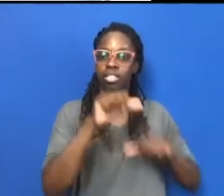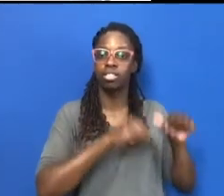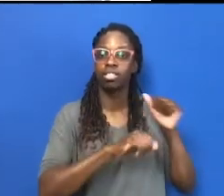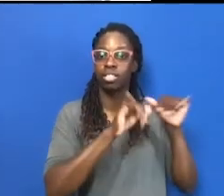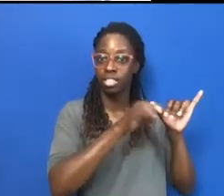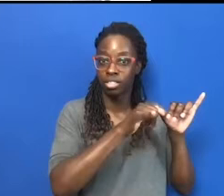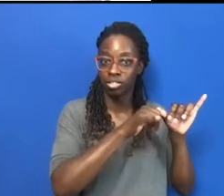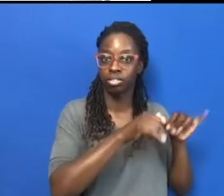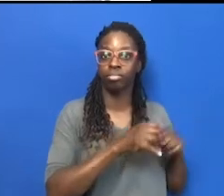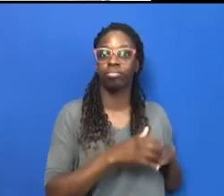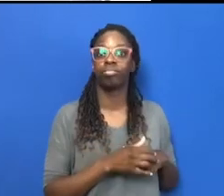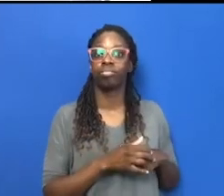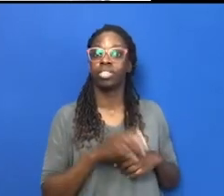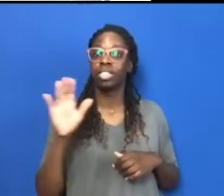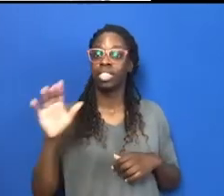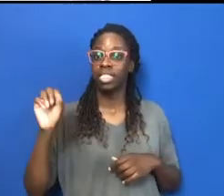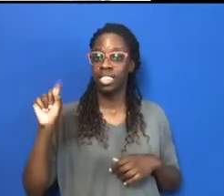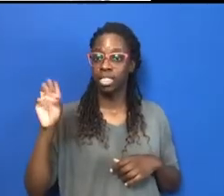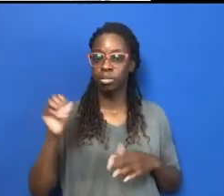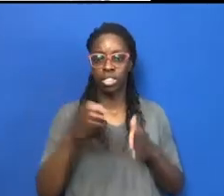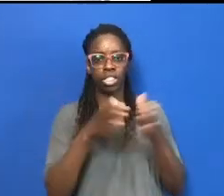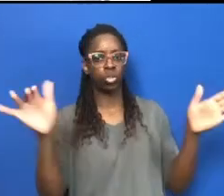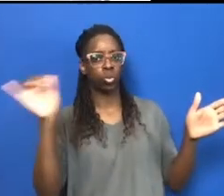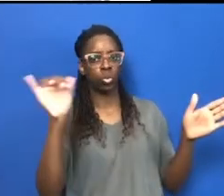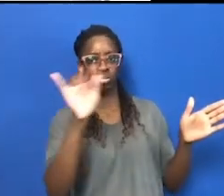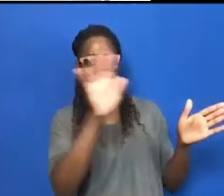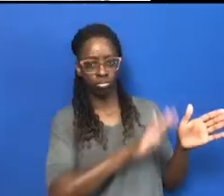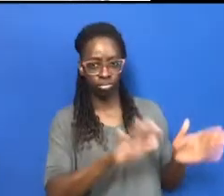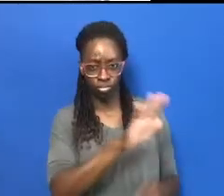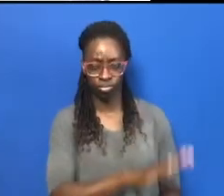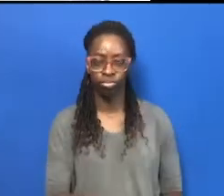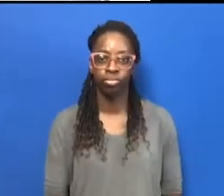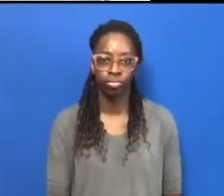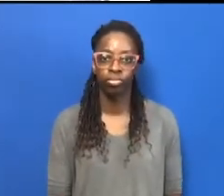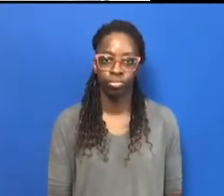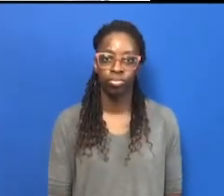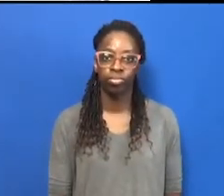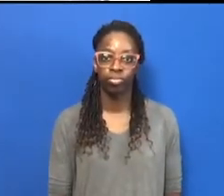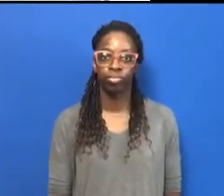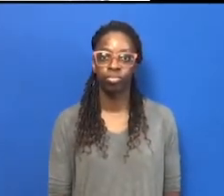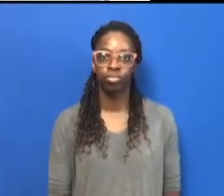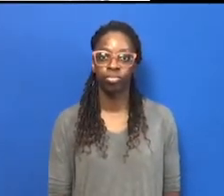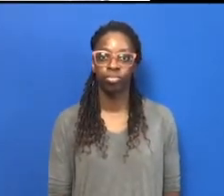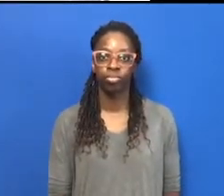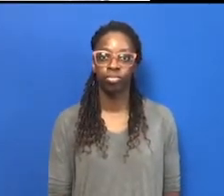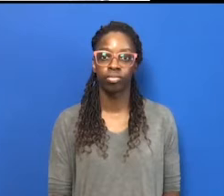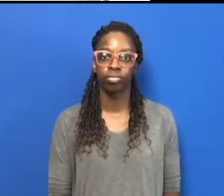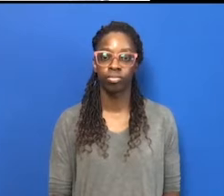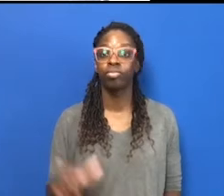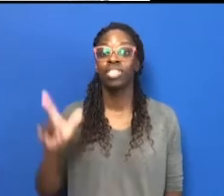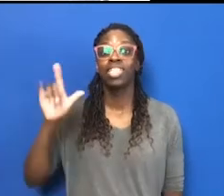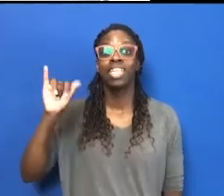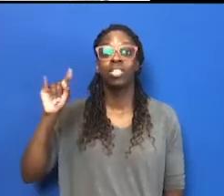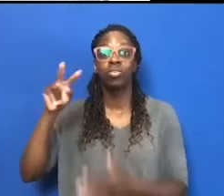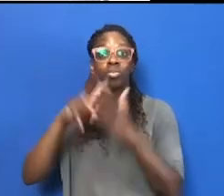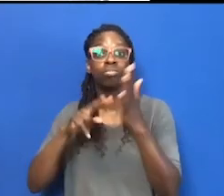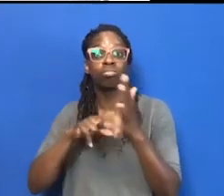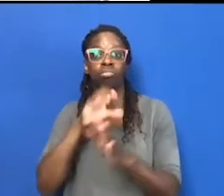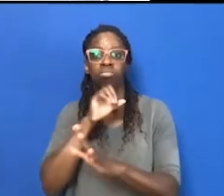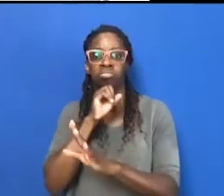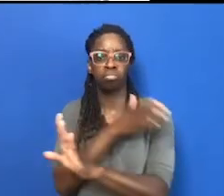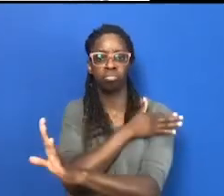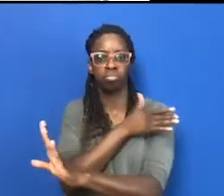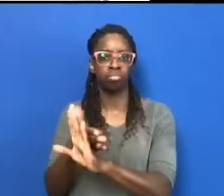STEM. We extended this search to age 7 because as we were